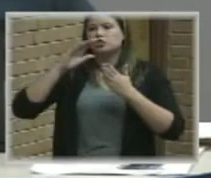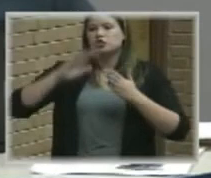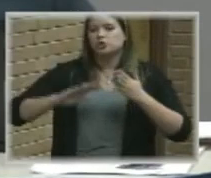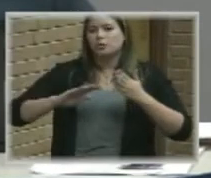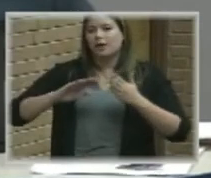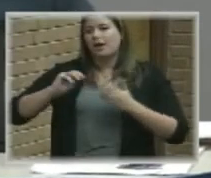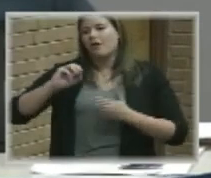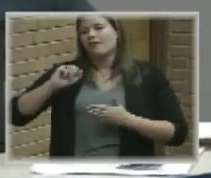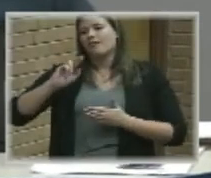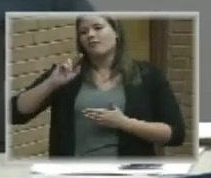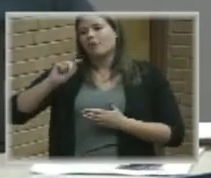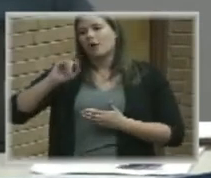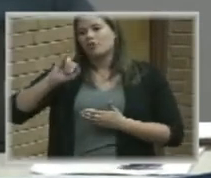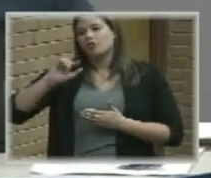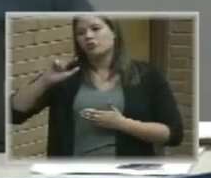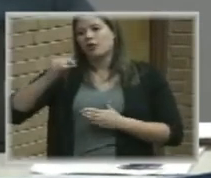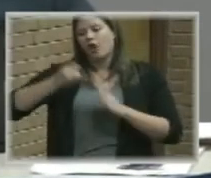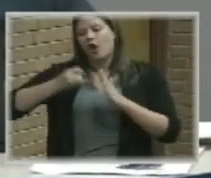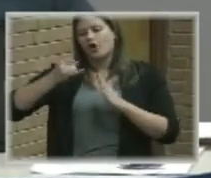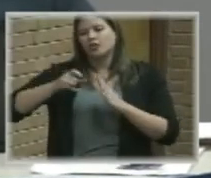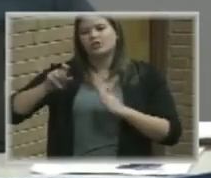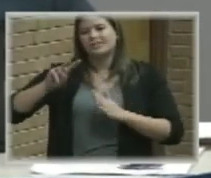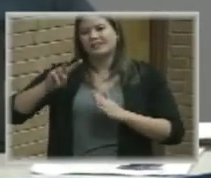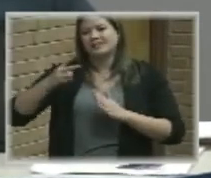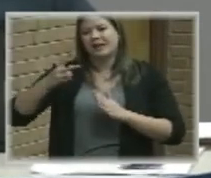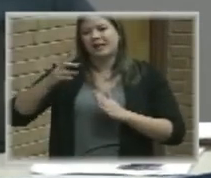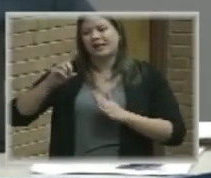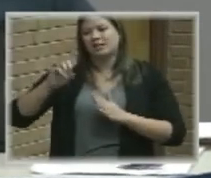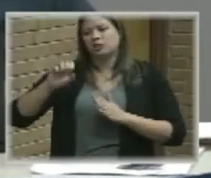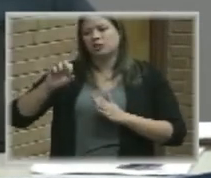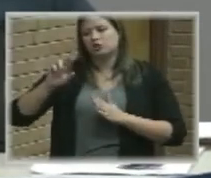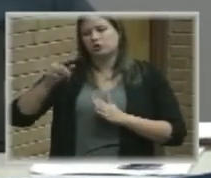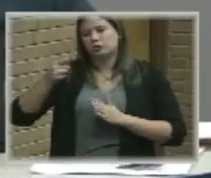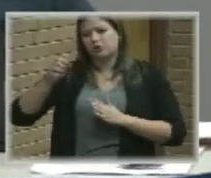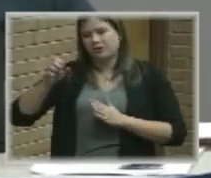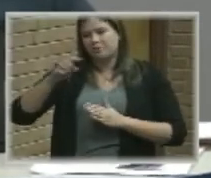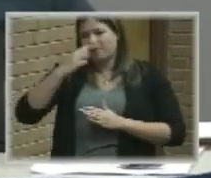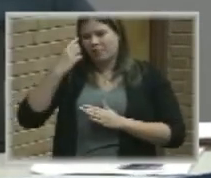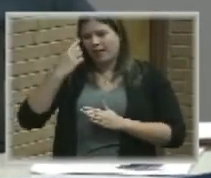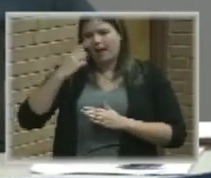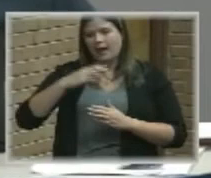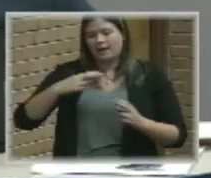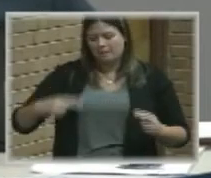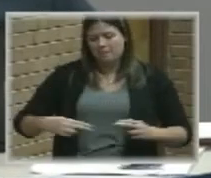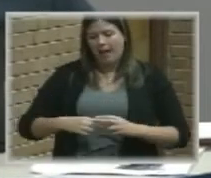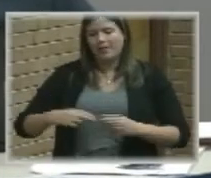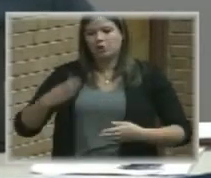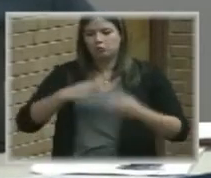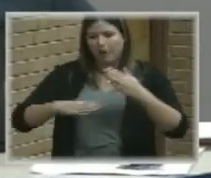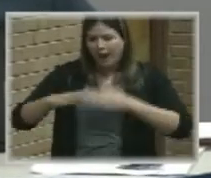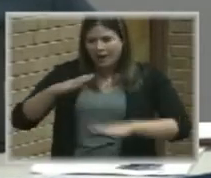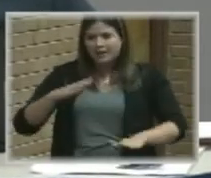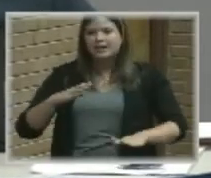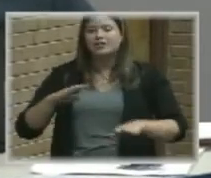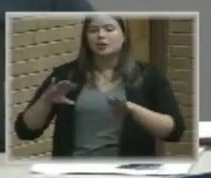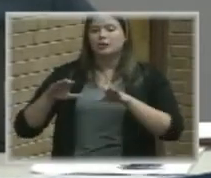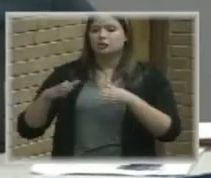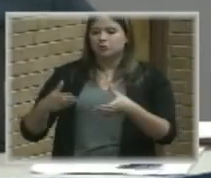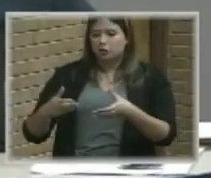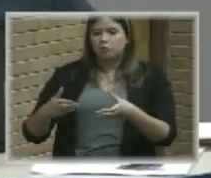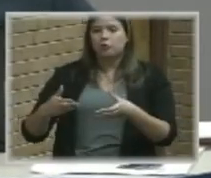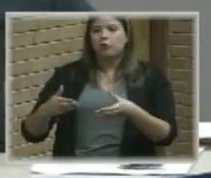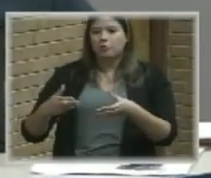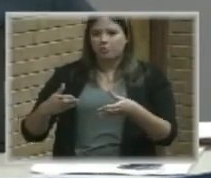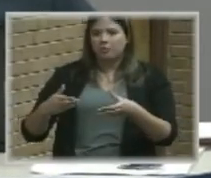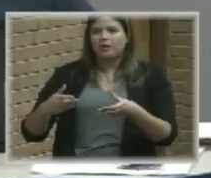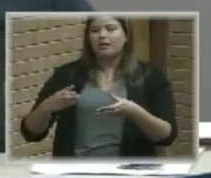and holds a second-degree black belt in karate, and we're going actually with a group of her fellow kung fu students